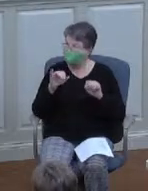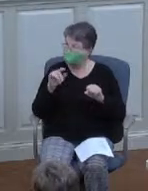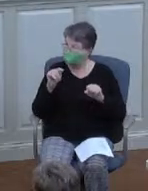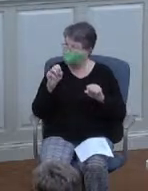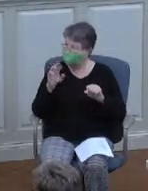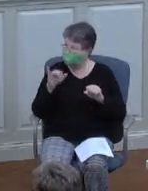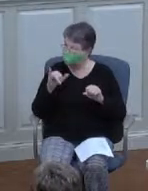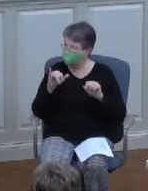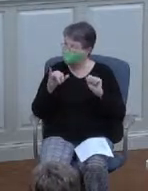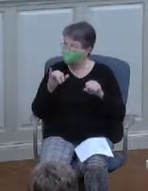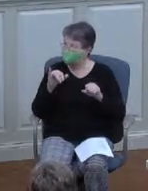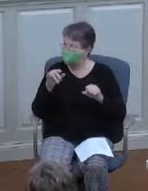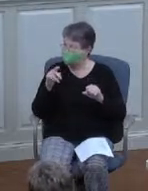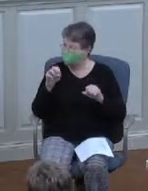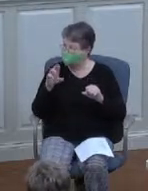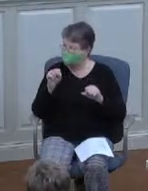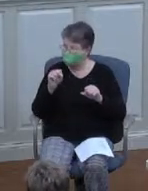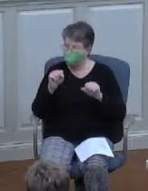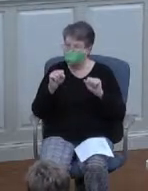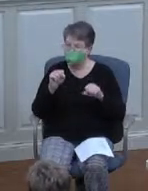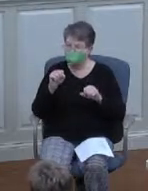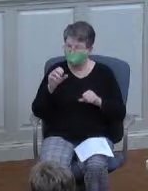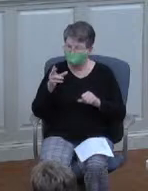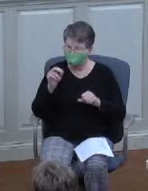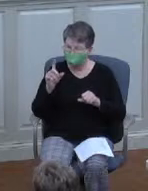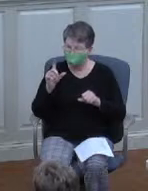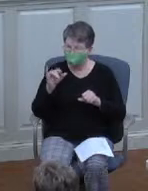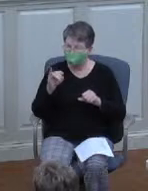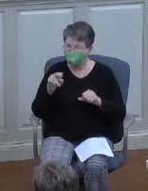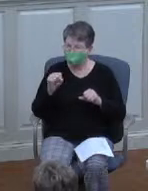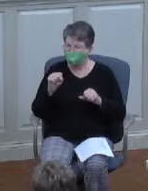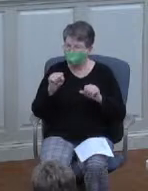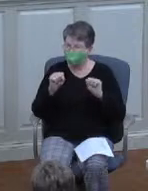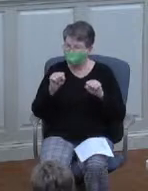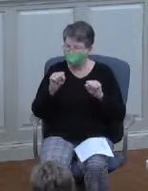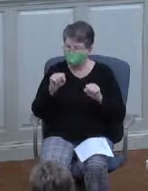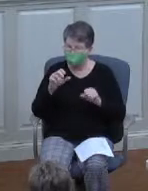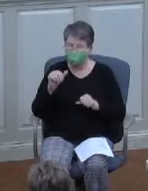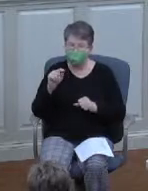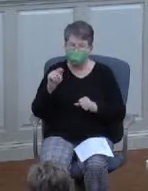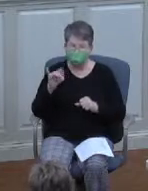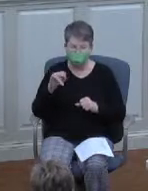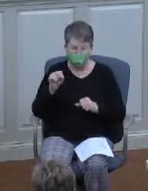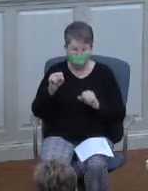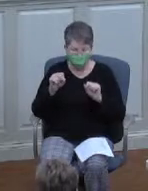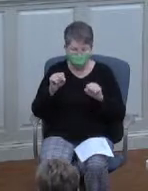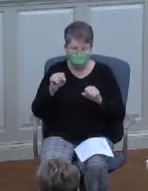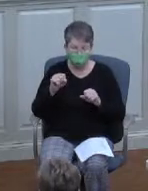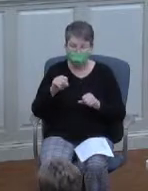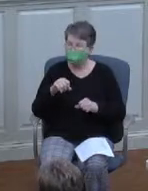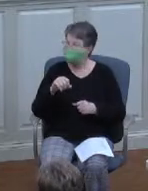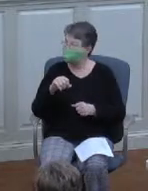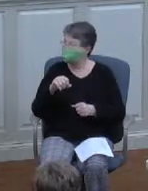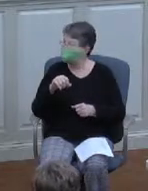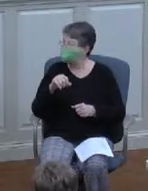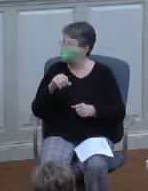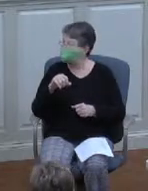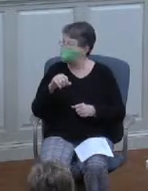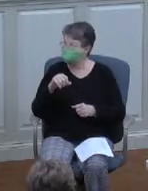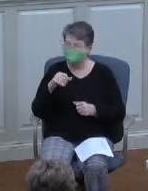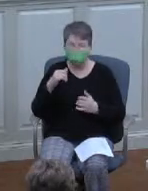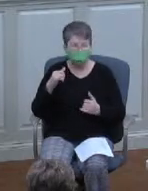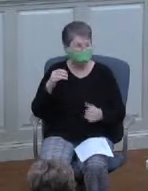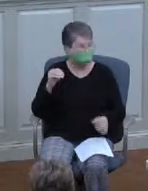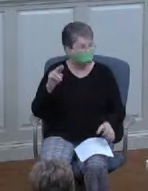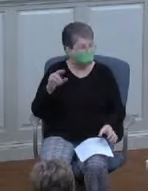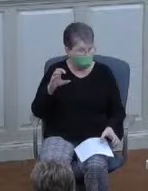Terry, Yes. Mayor Paris. Yes. Commissioner Holland, Yes. Commissioner Atkins. Yes, ma'am. Item 5, city manager report. Mr. Coffey.